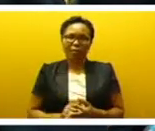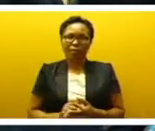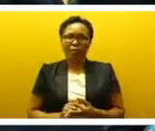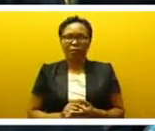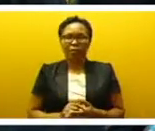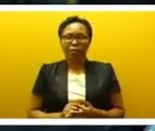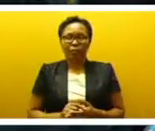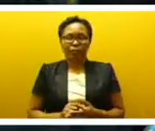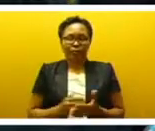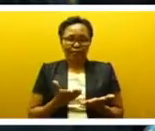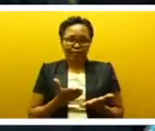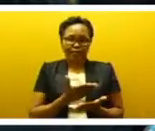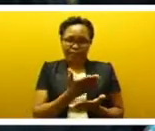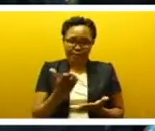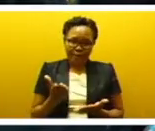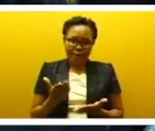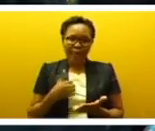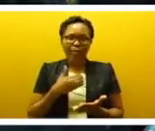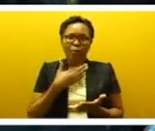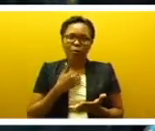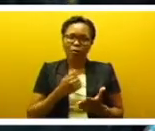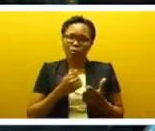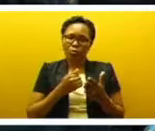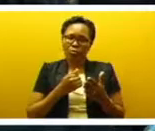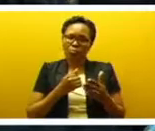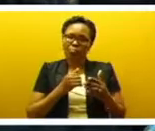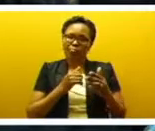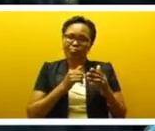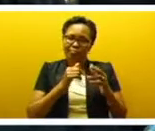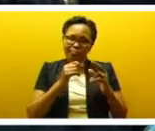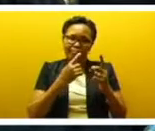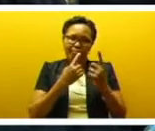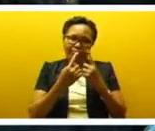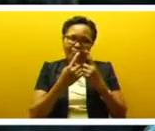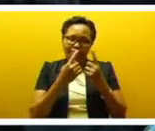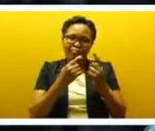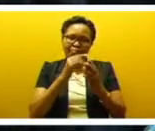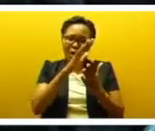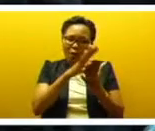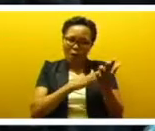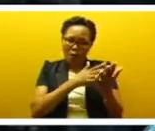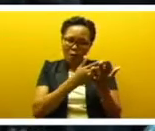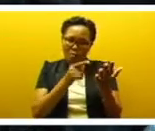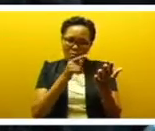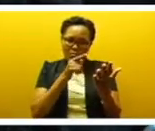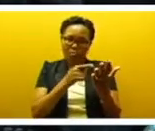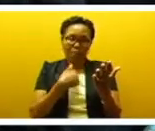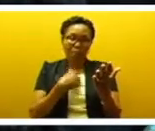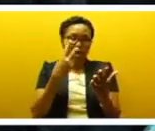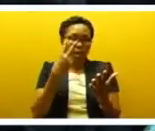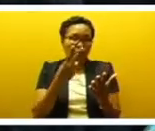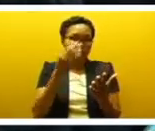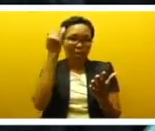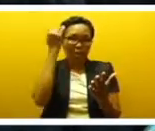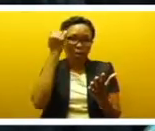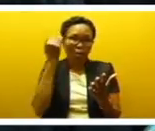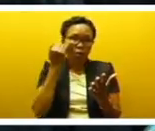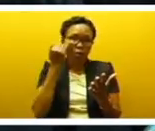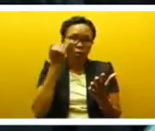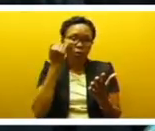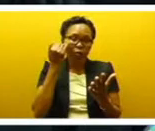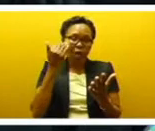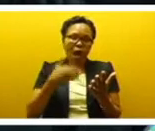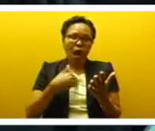My lords and my ladies, I will walk you back through the form that we have just showed you. I see that the court has